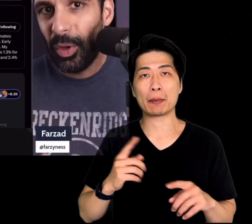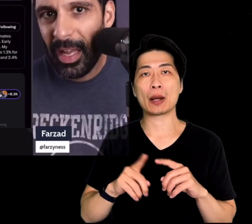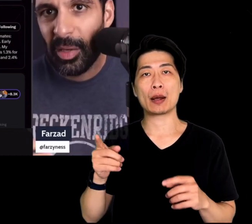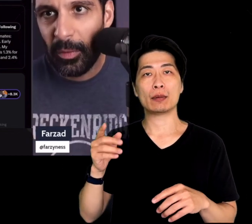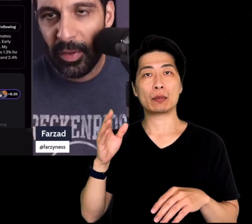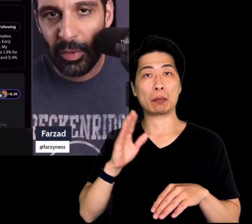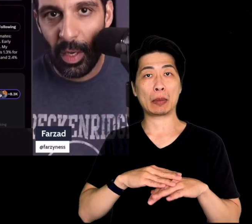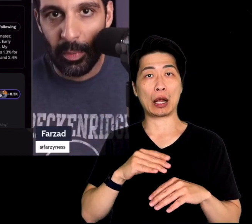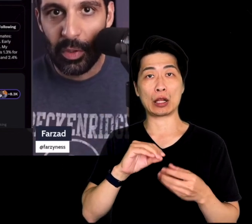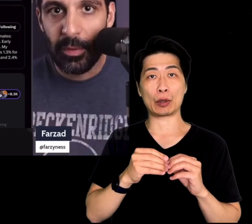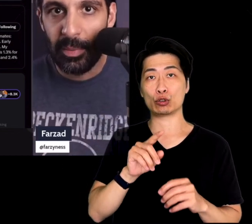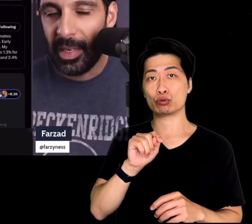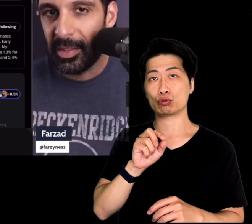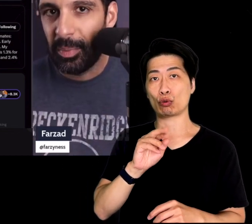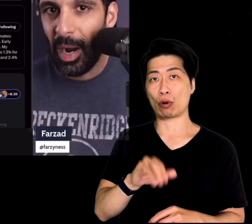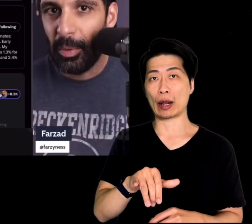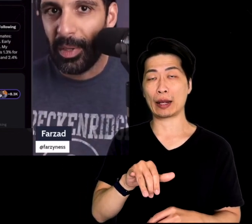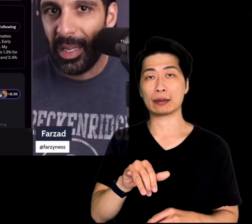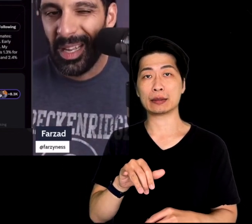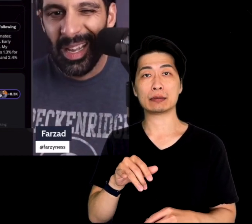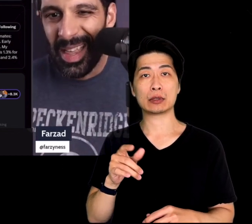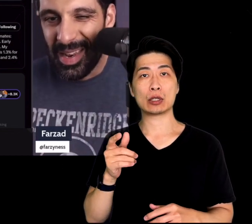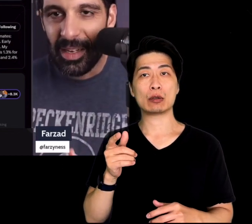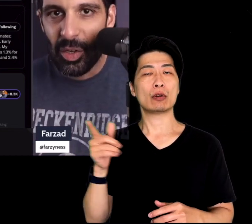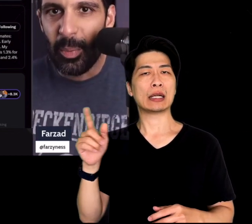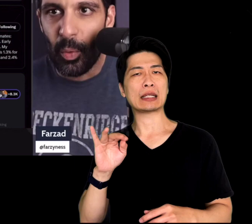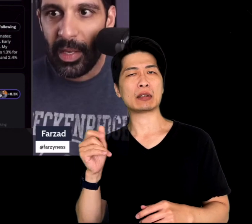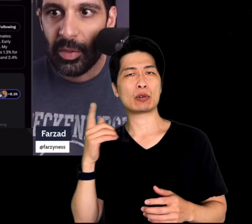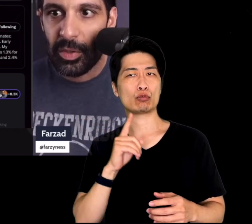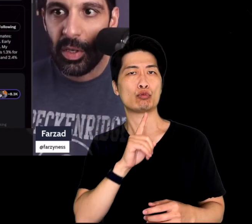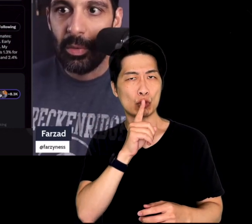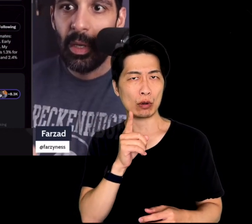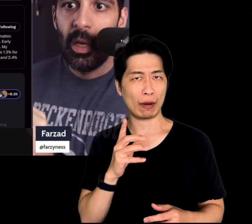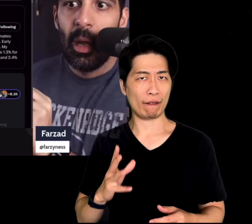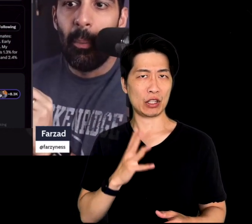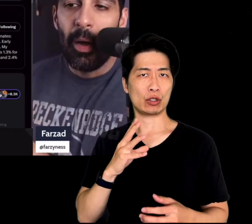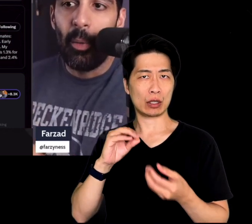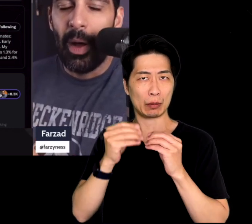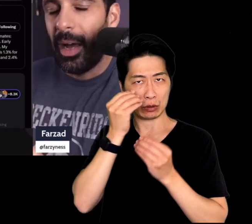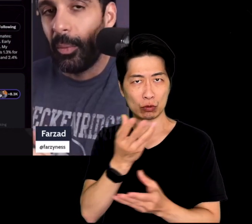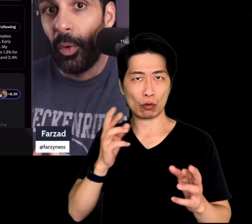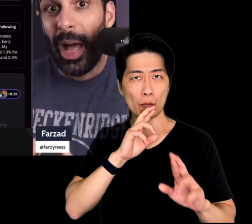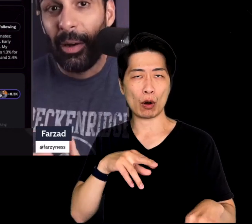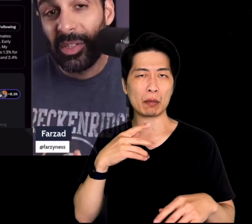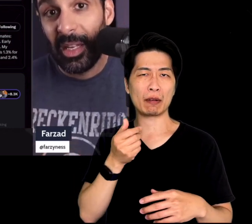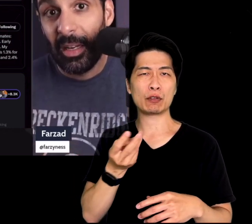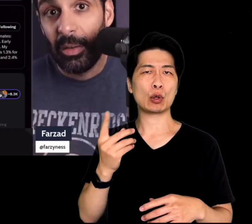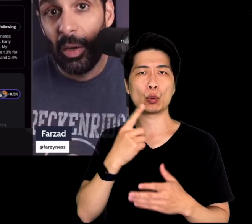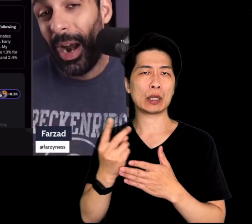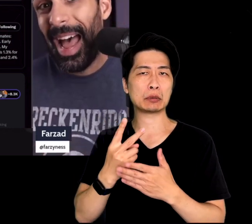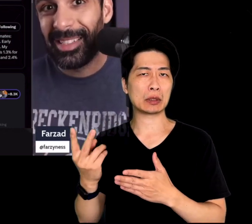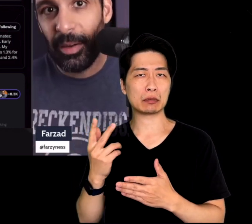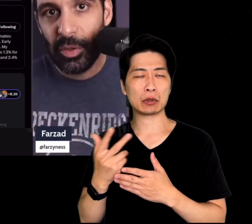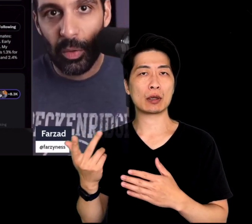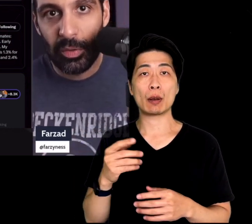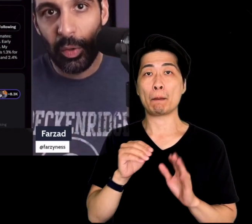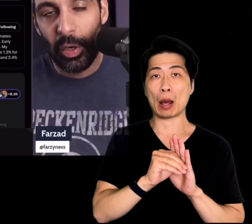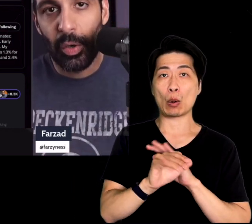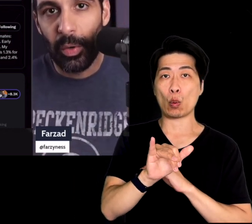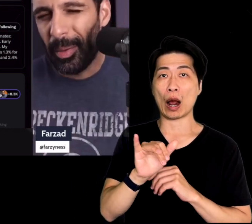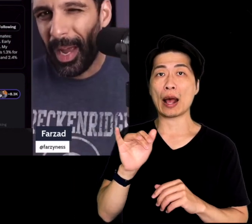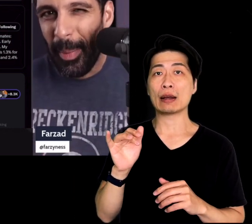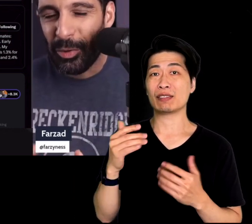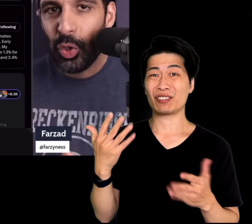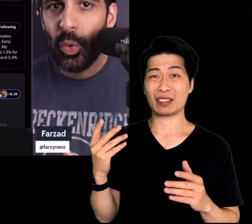compiled, and we'll get some official numbers from Tesla probably in the next couple of weeks or so, Model Y will outsell or has outsold the